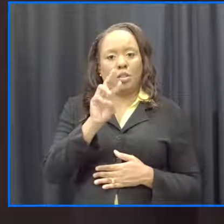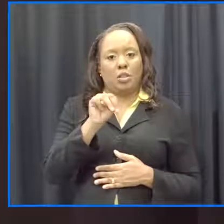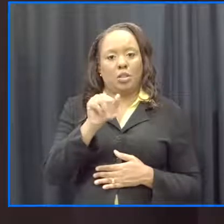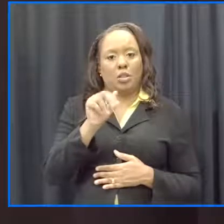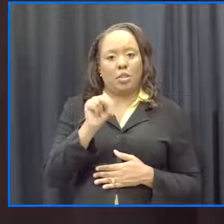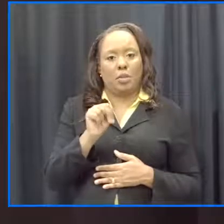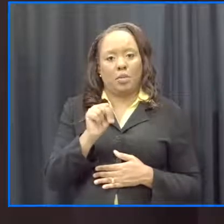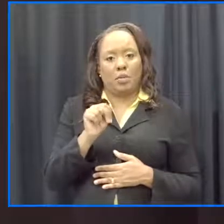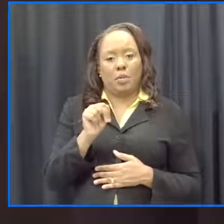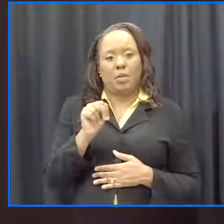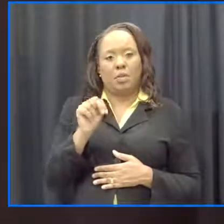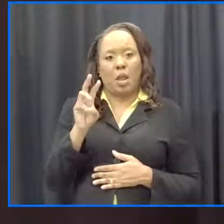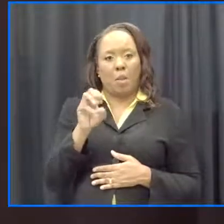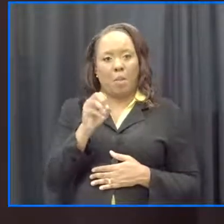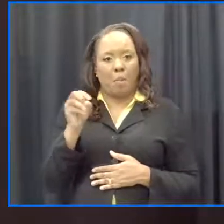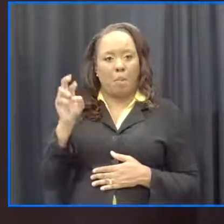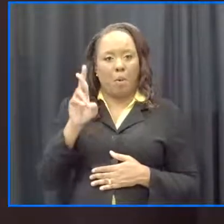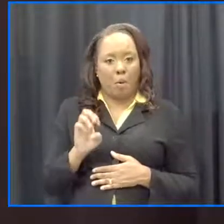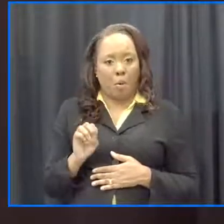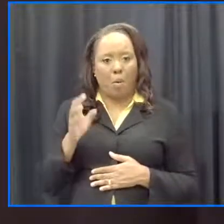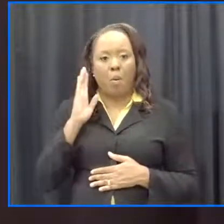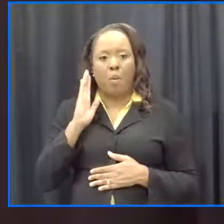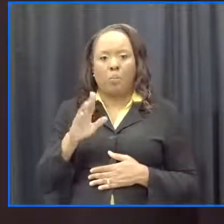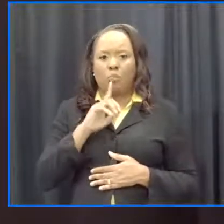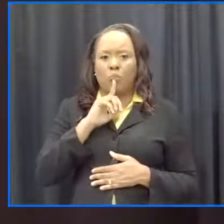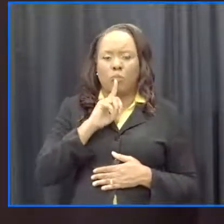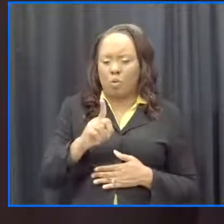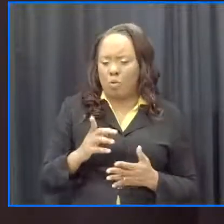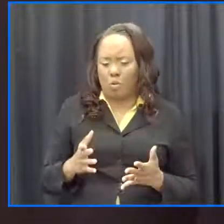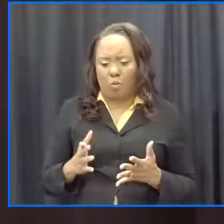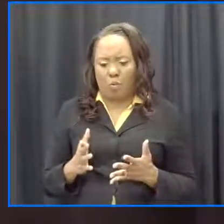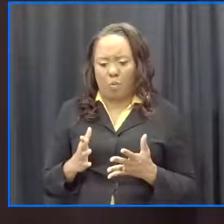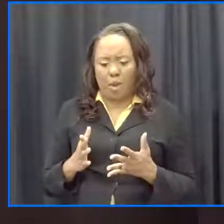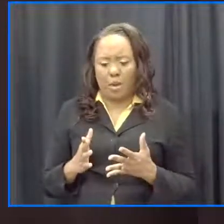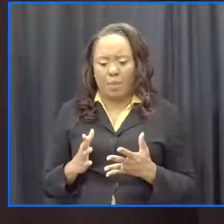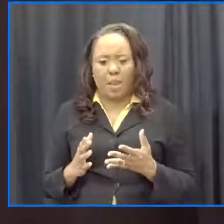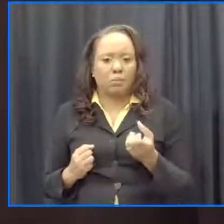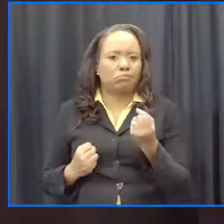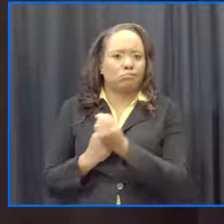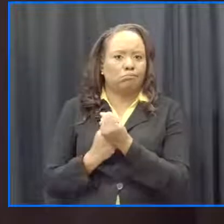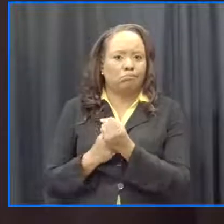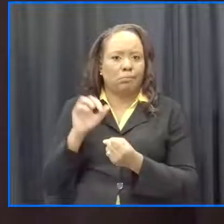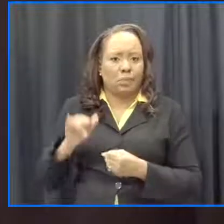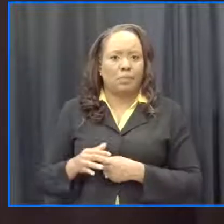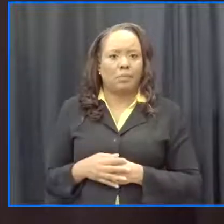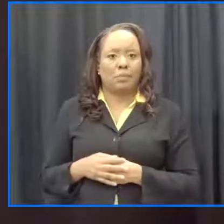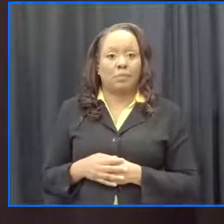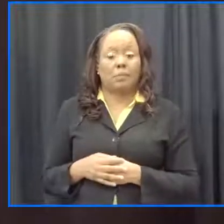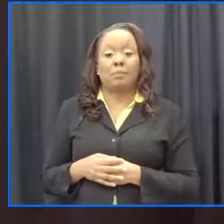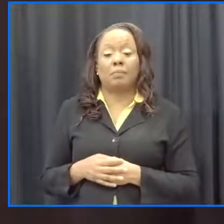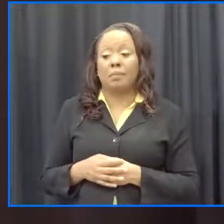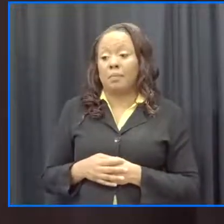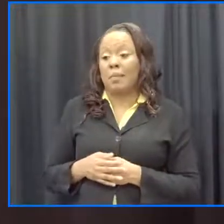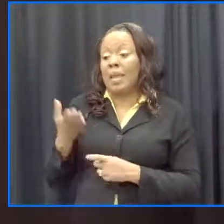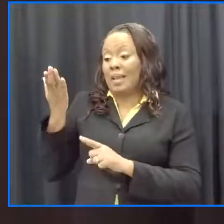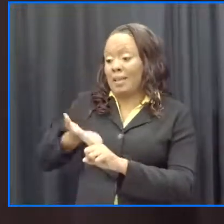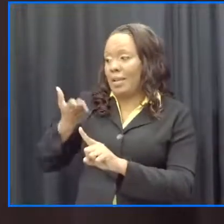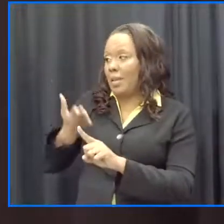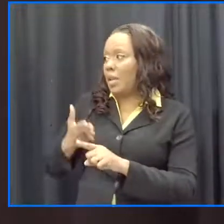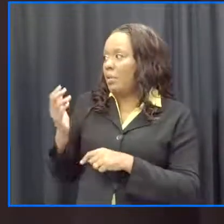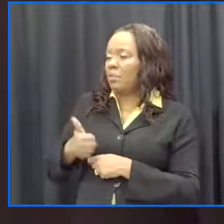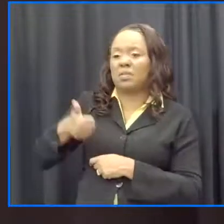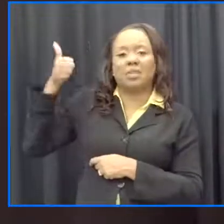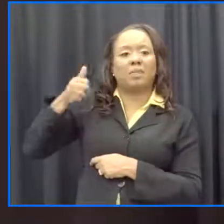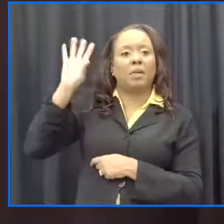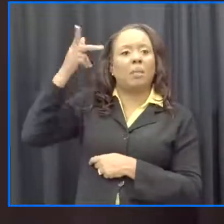the Commission. Prior to his judicial appointment in October 1997, Mr. Justice Moore was